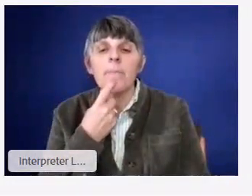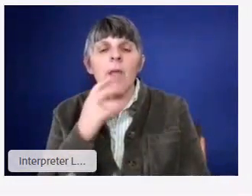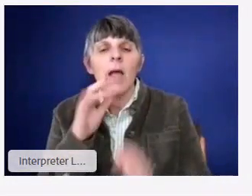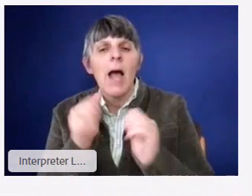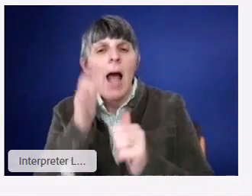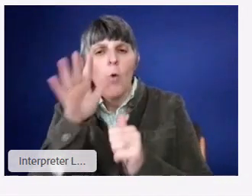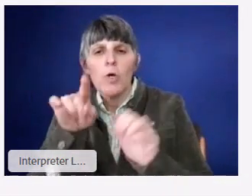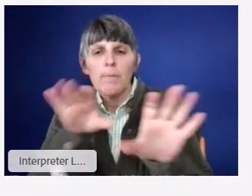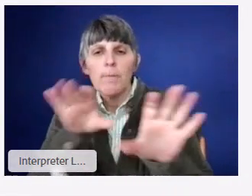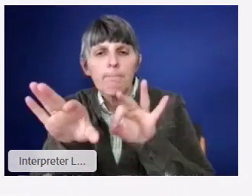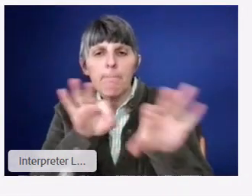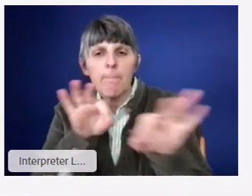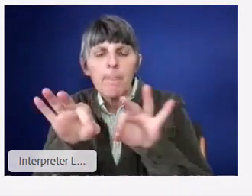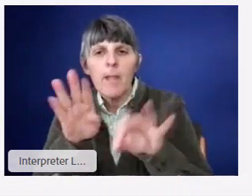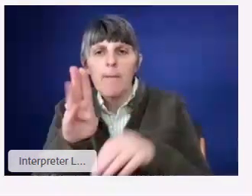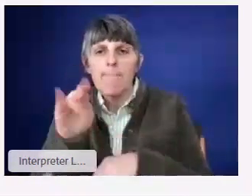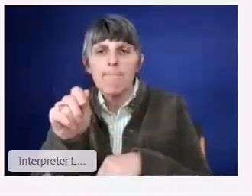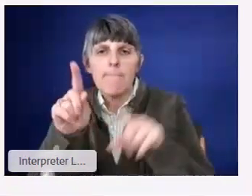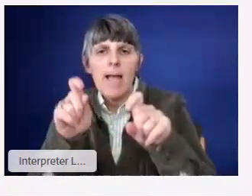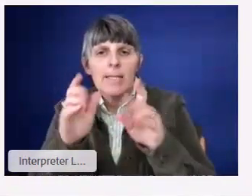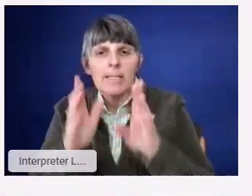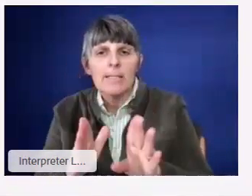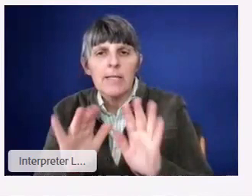choose the beta testers?